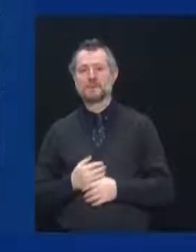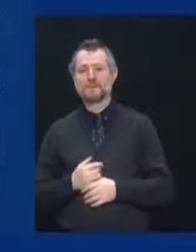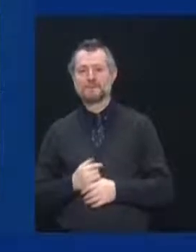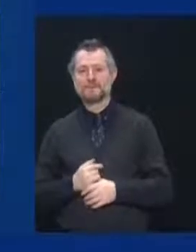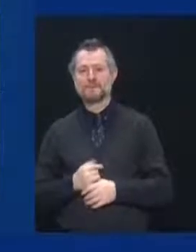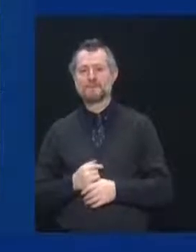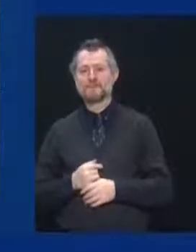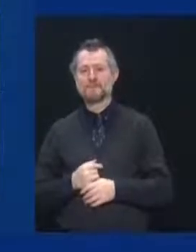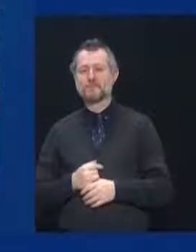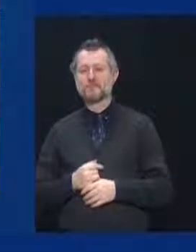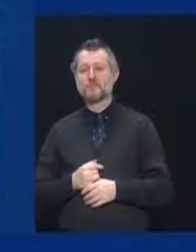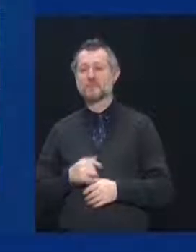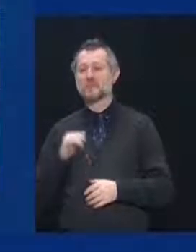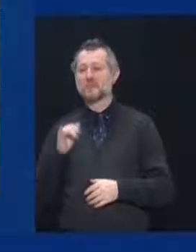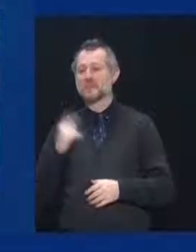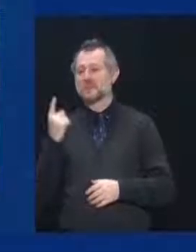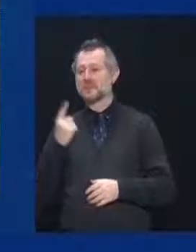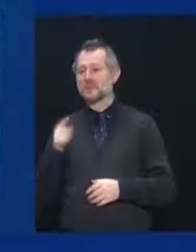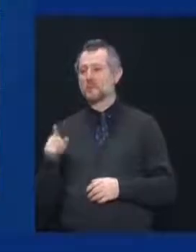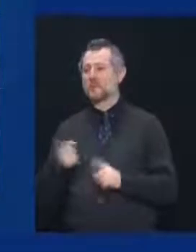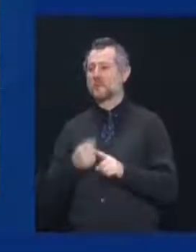News suggested this question. He was right.